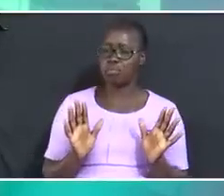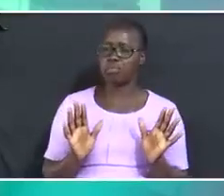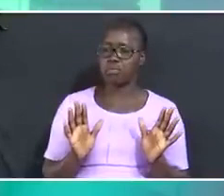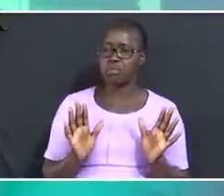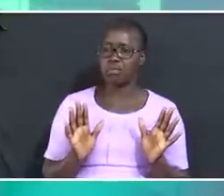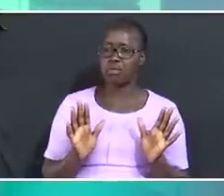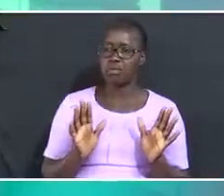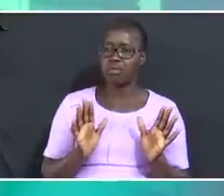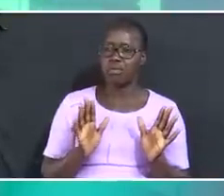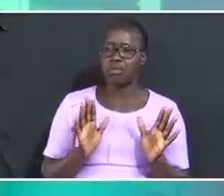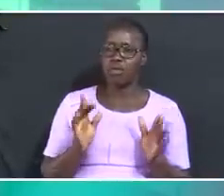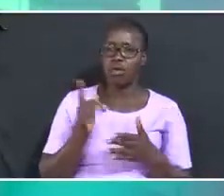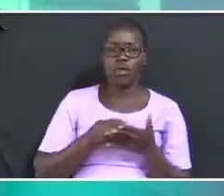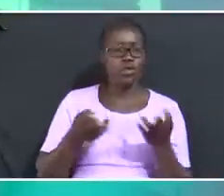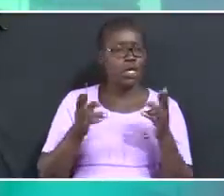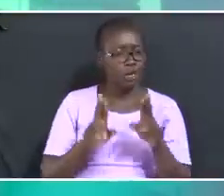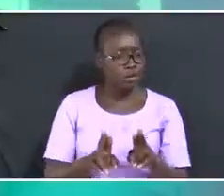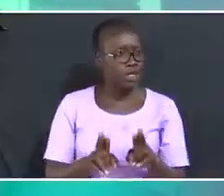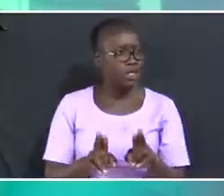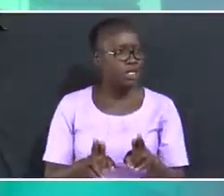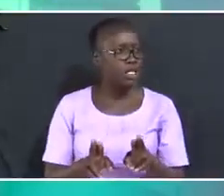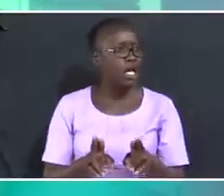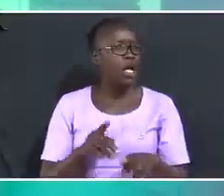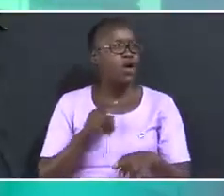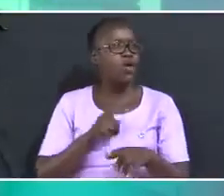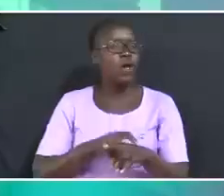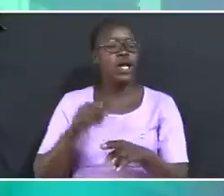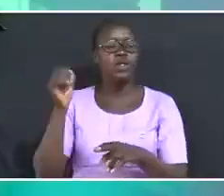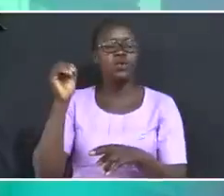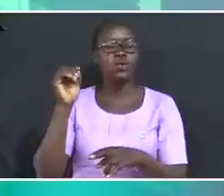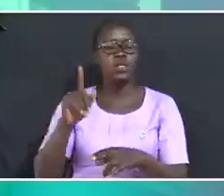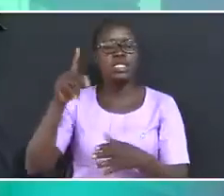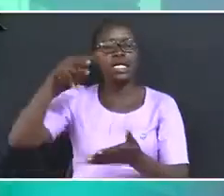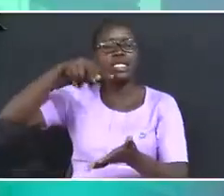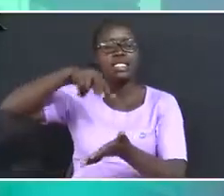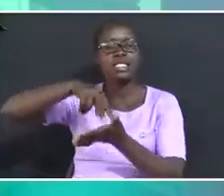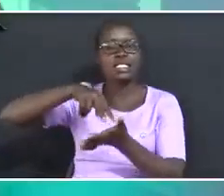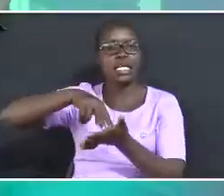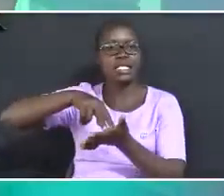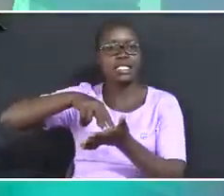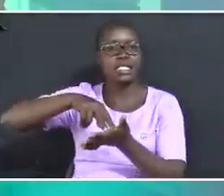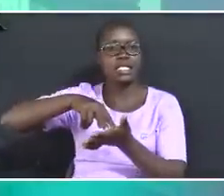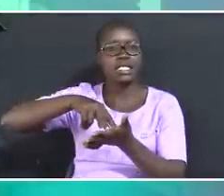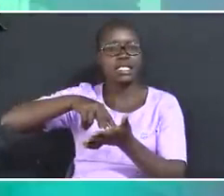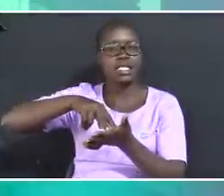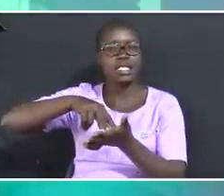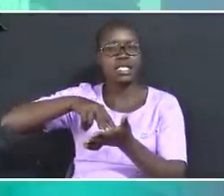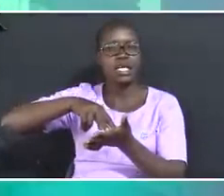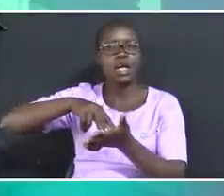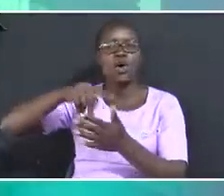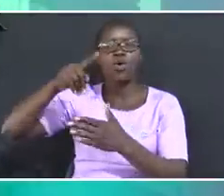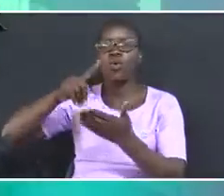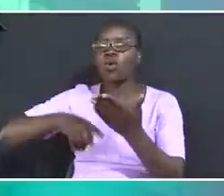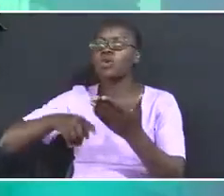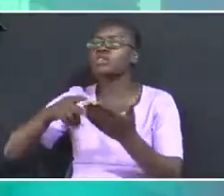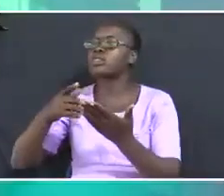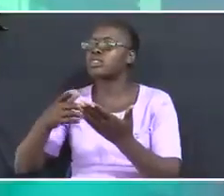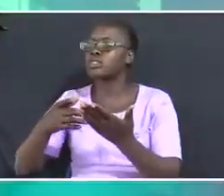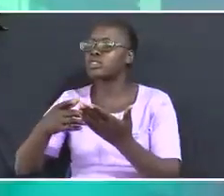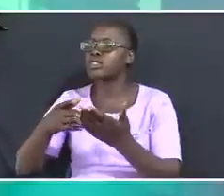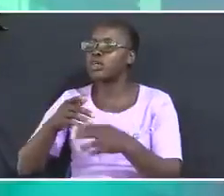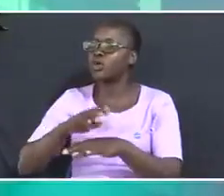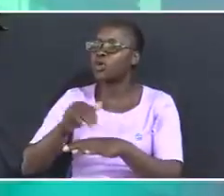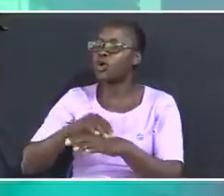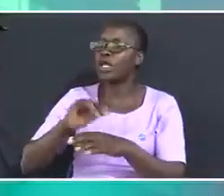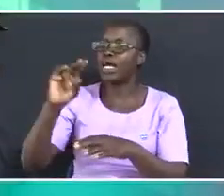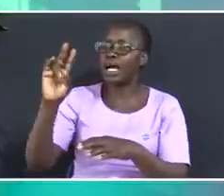what is going to happen when we shall start what we call Adventist